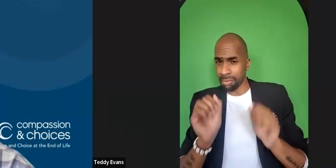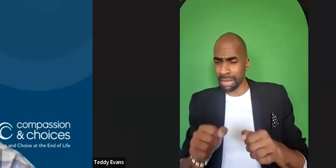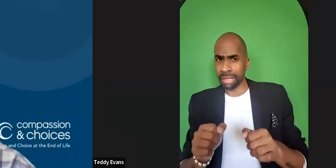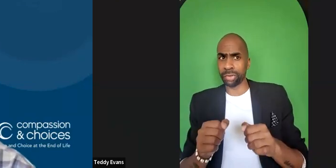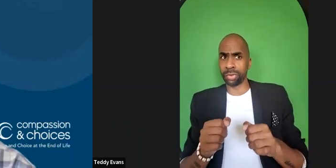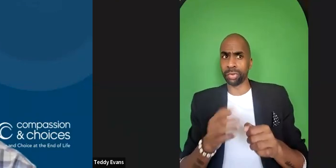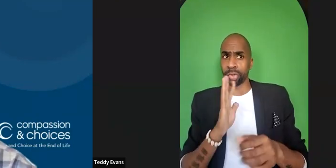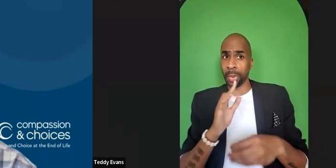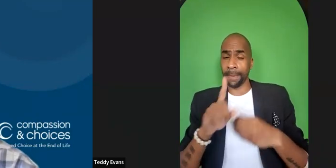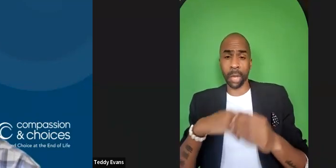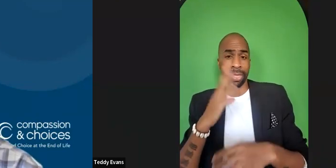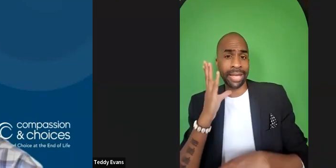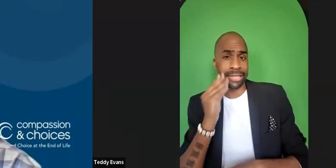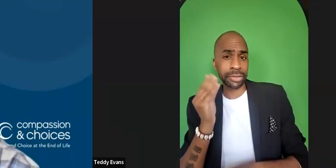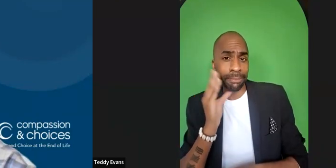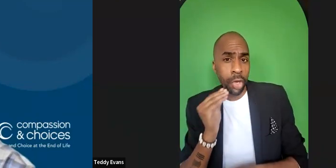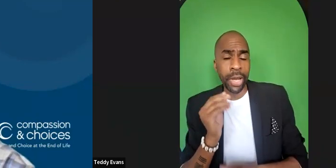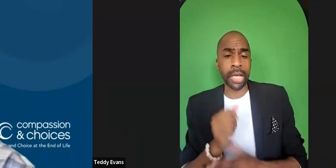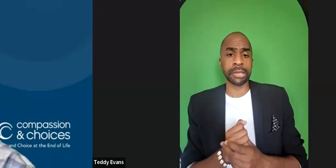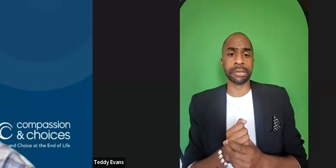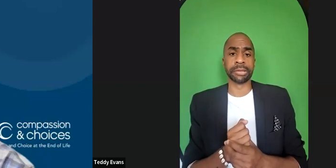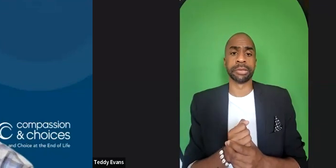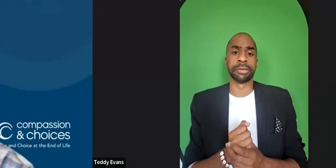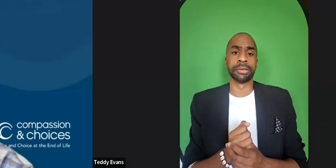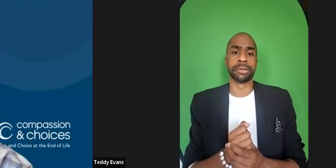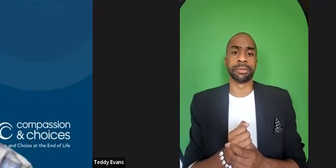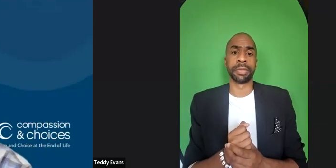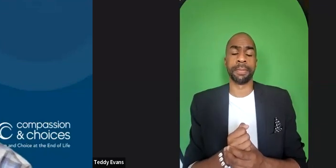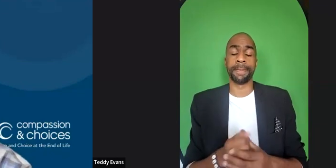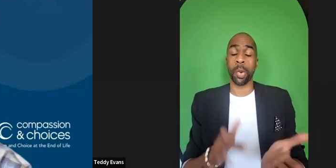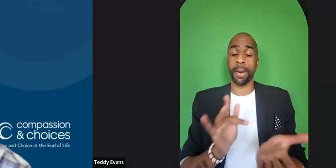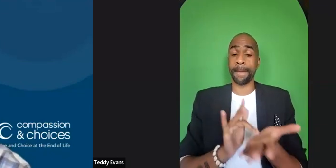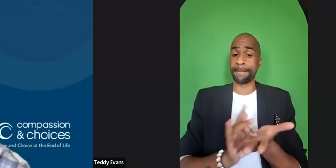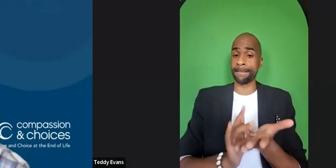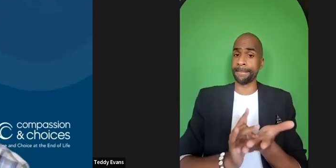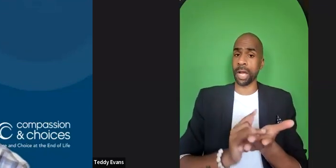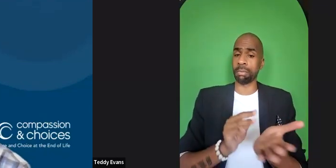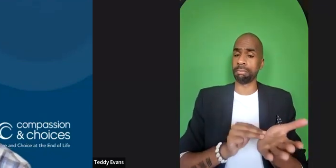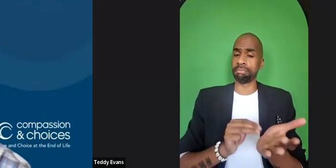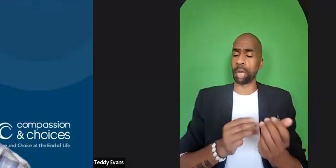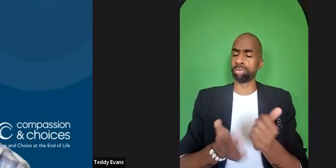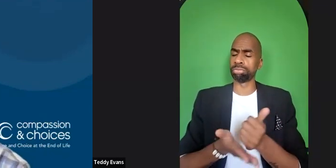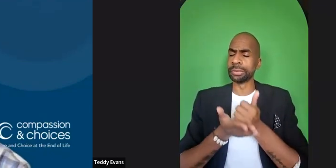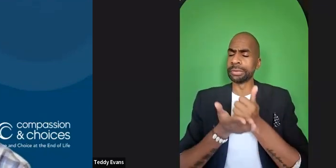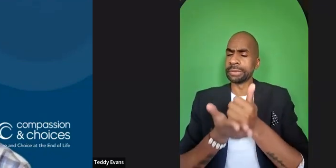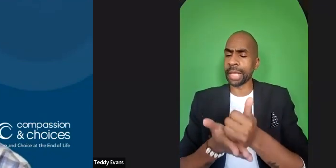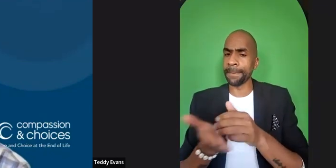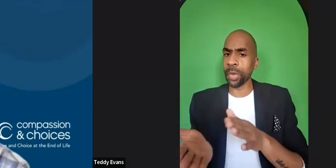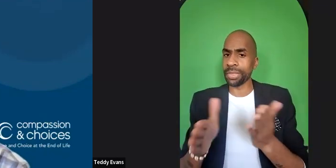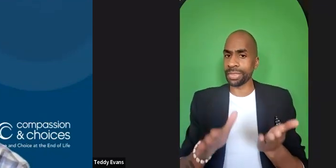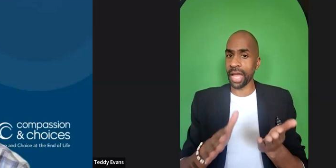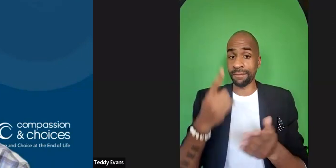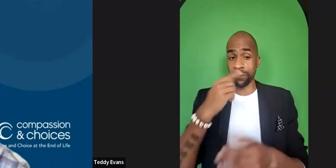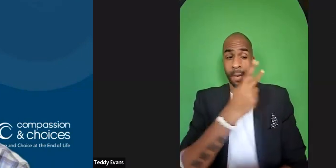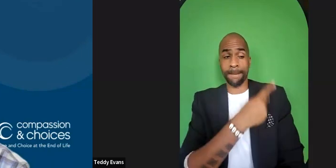or nuances with regards to medical aid in dying with individuals that have ALS?